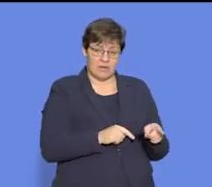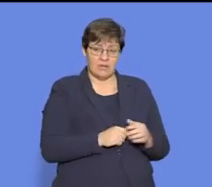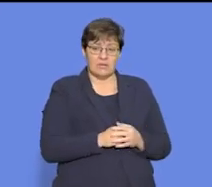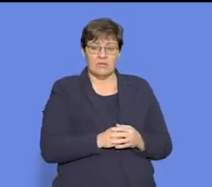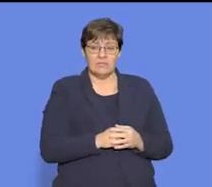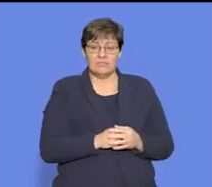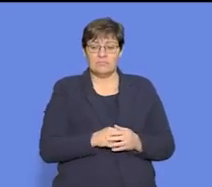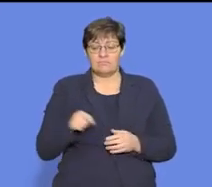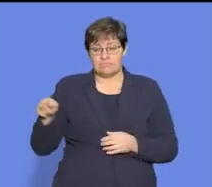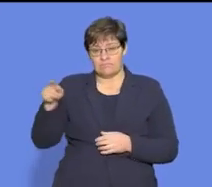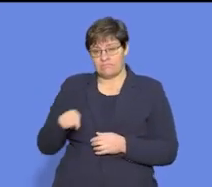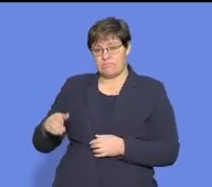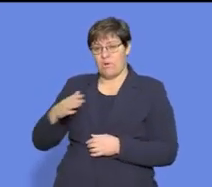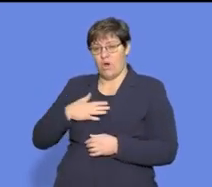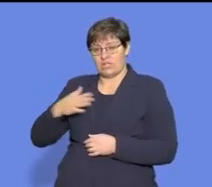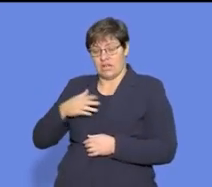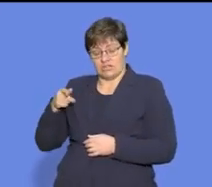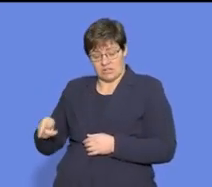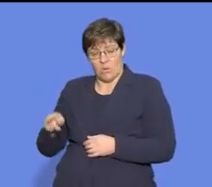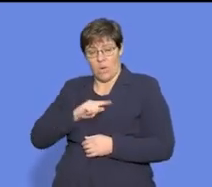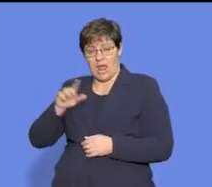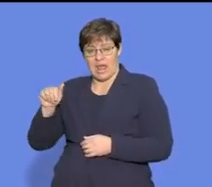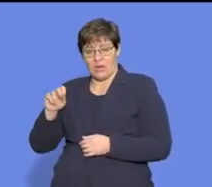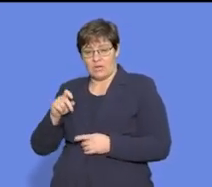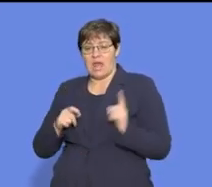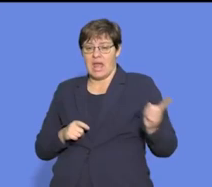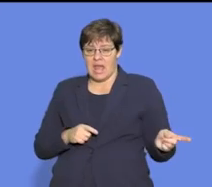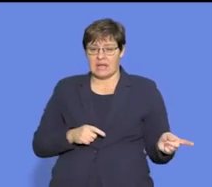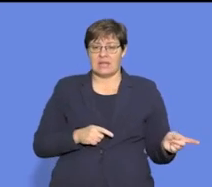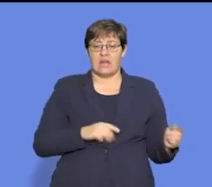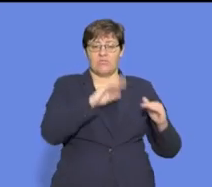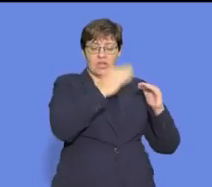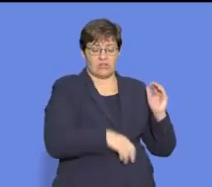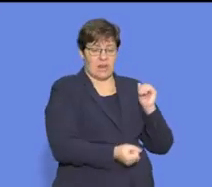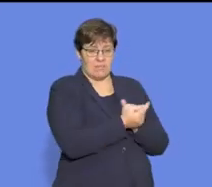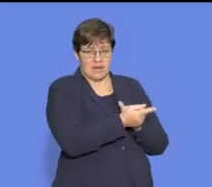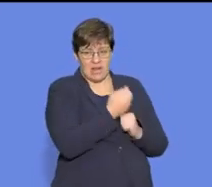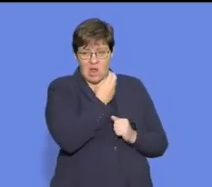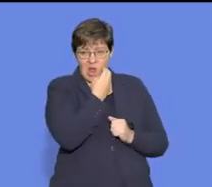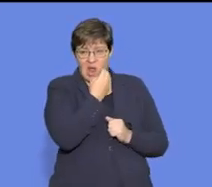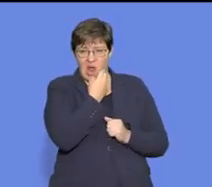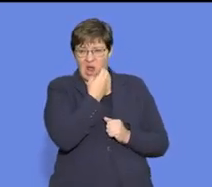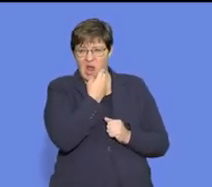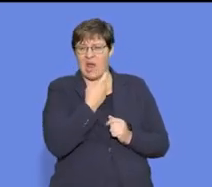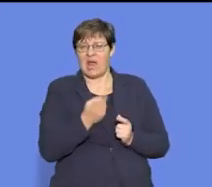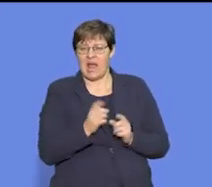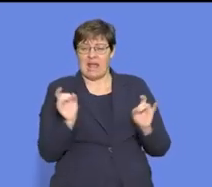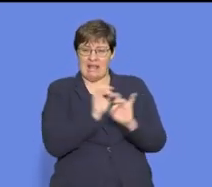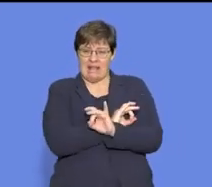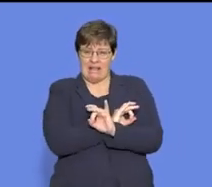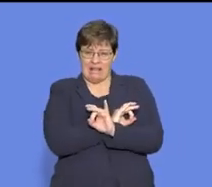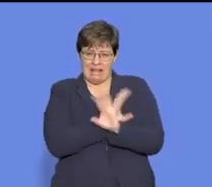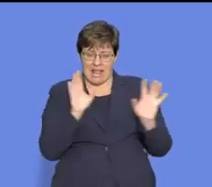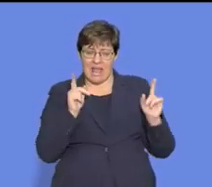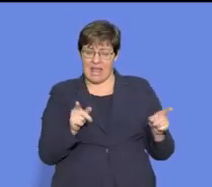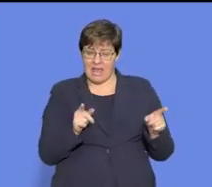So oxidation here, that's why it's an anode, and reduction happening over here. So what I want